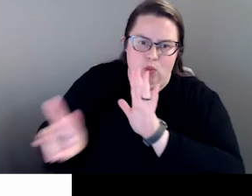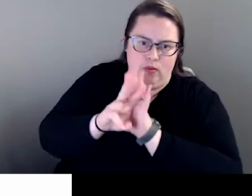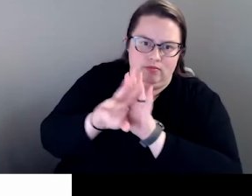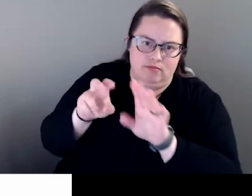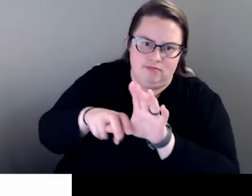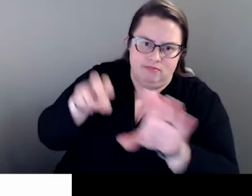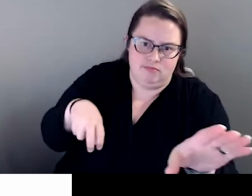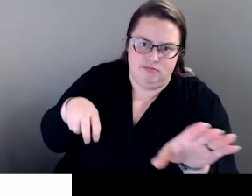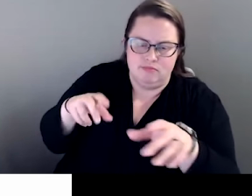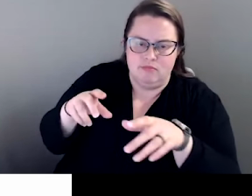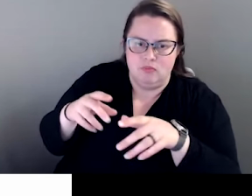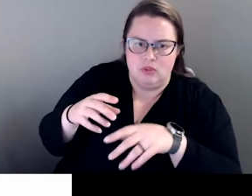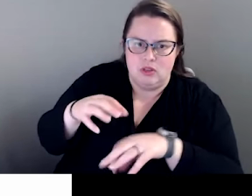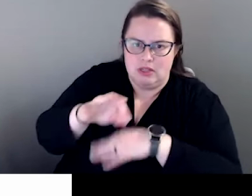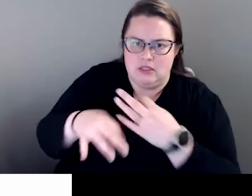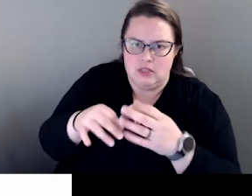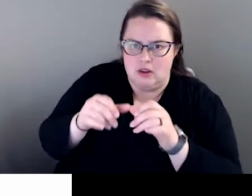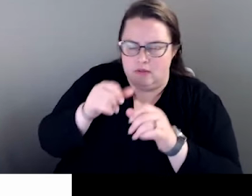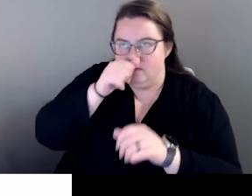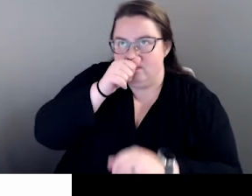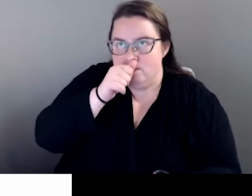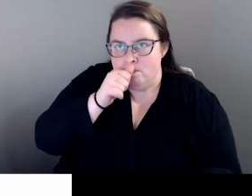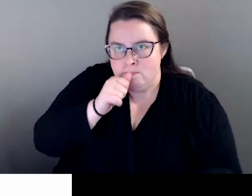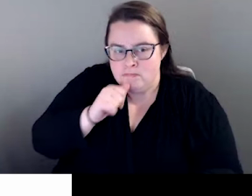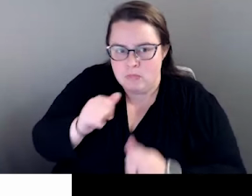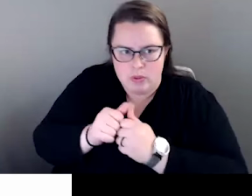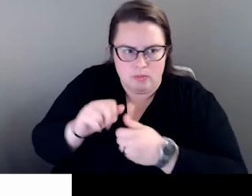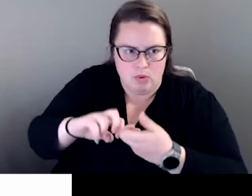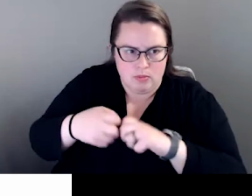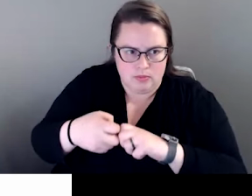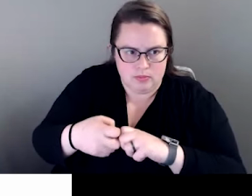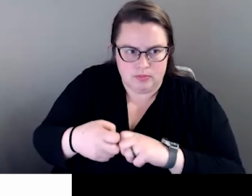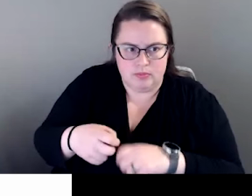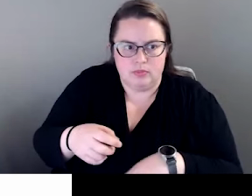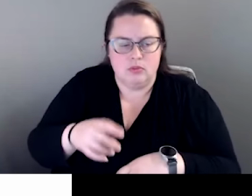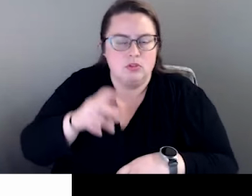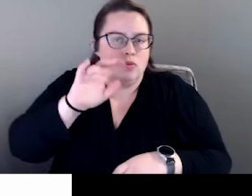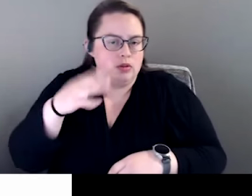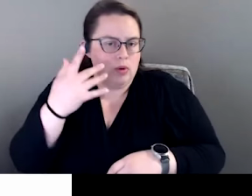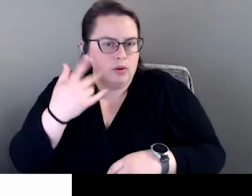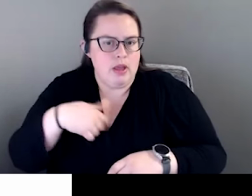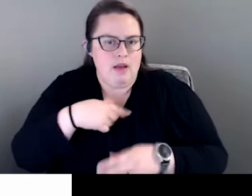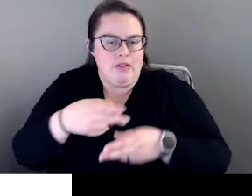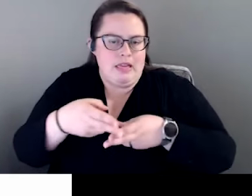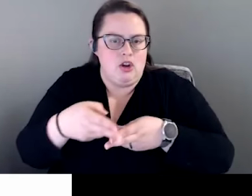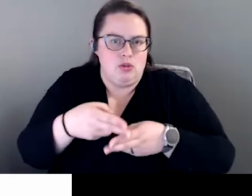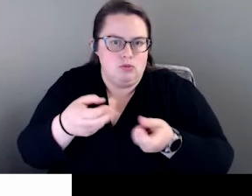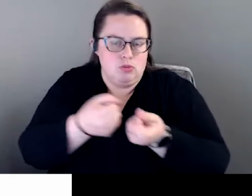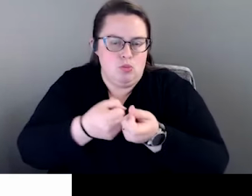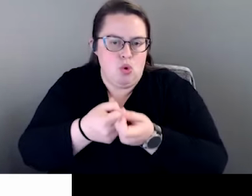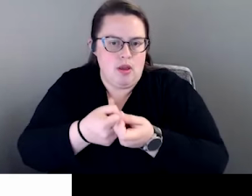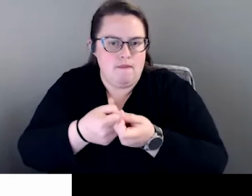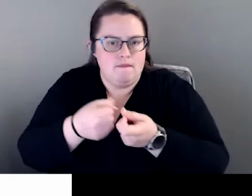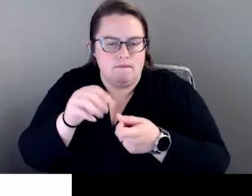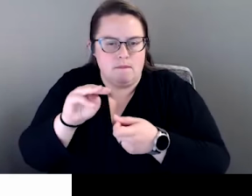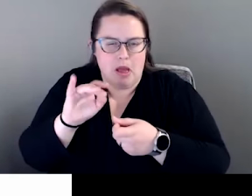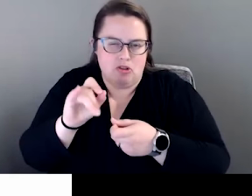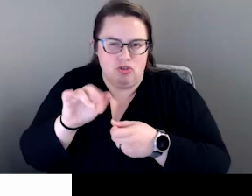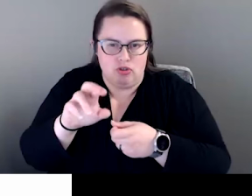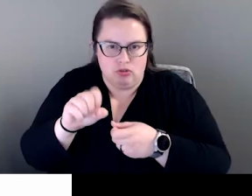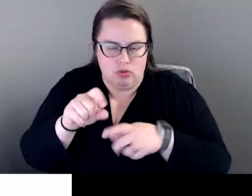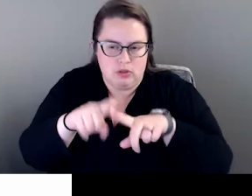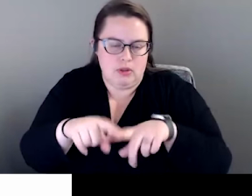semester with that problem hanging over their heads. So that's why we have interim supportive measures, so it just depends on the situation,